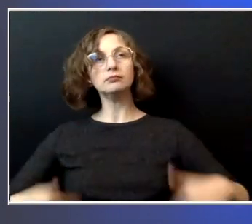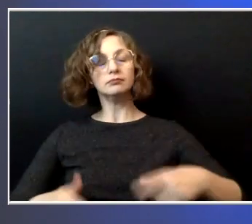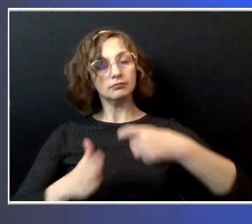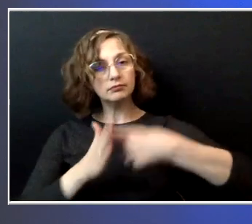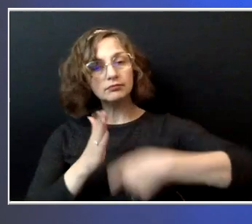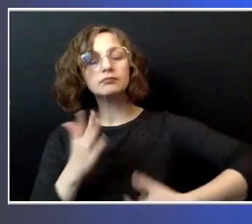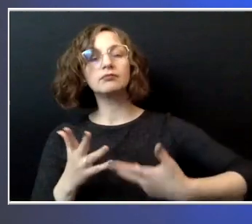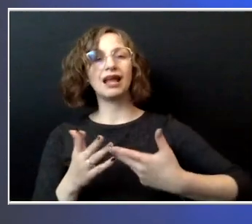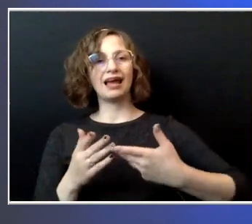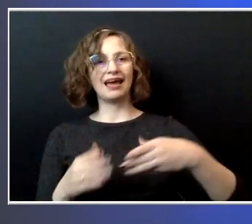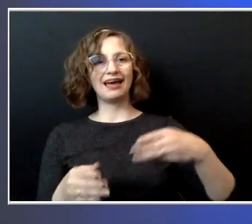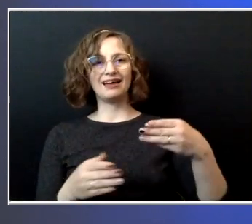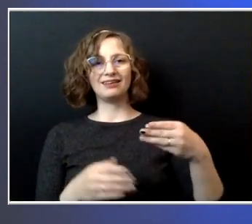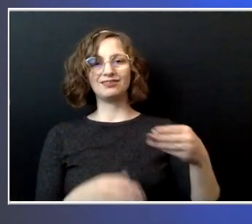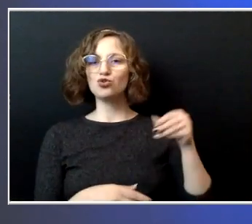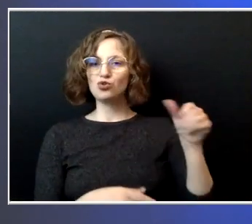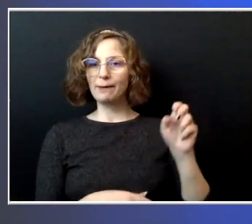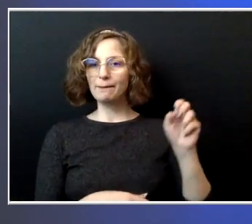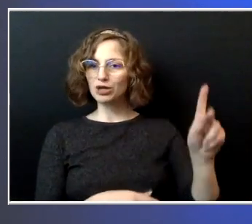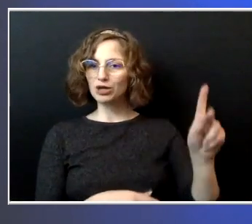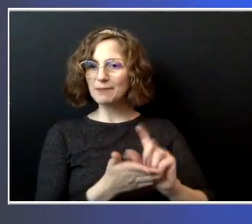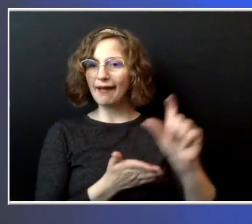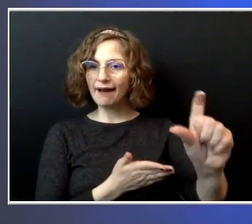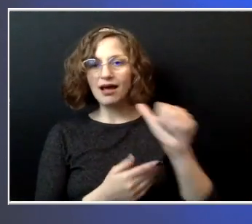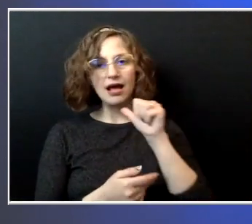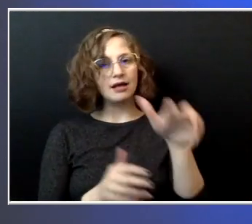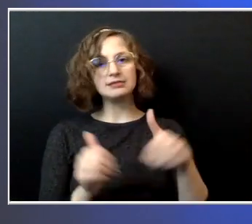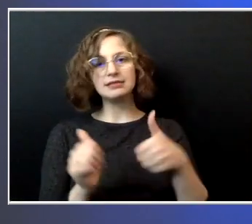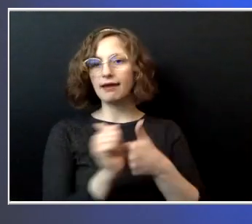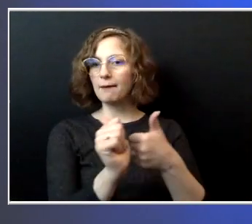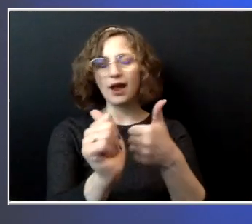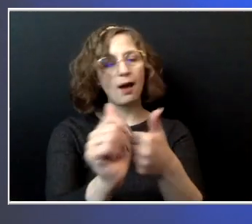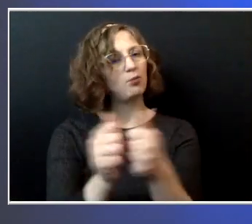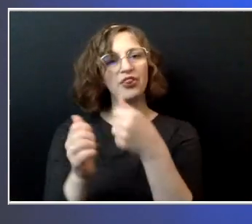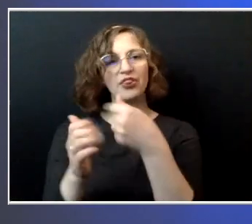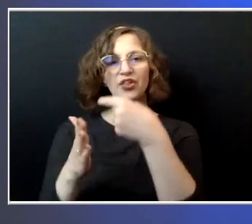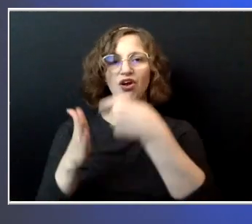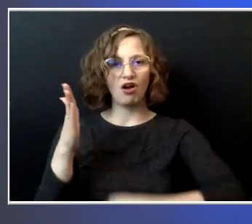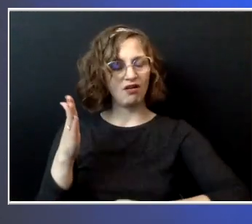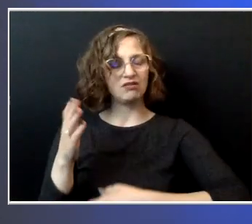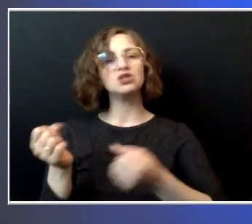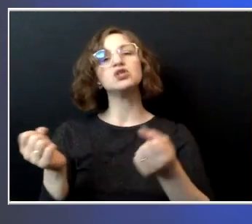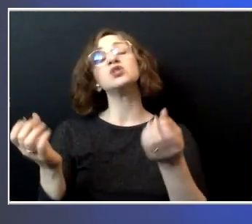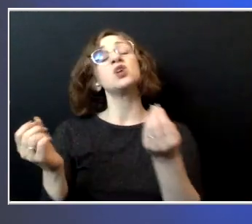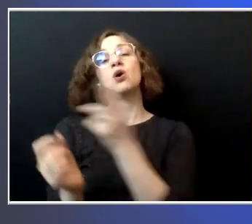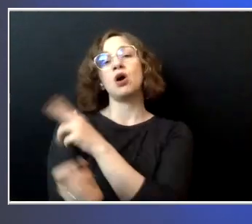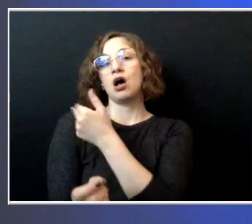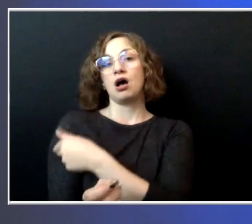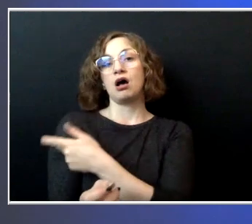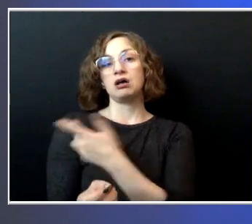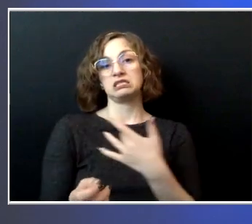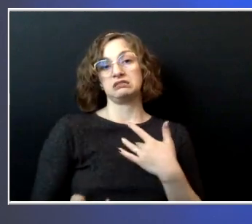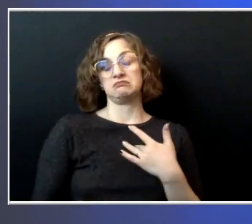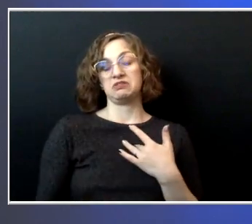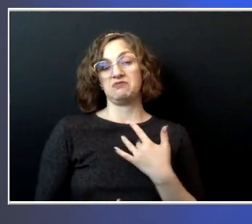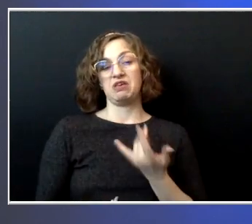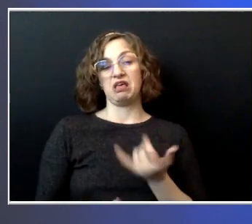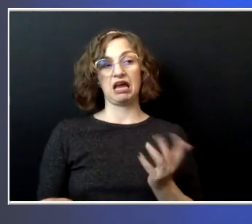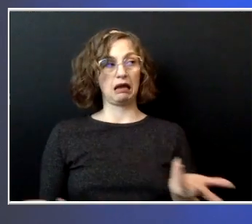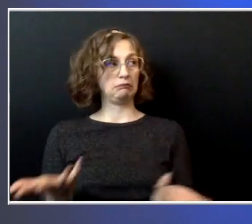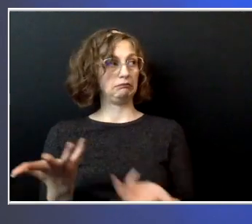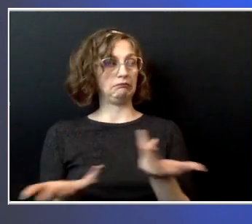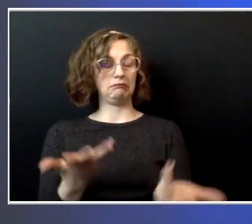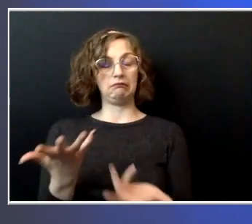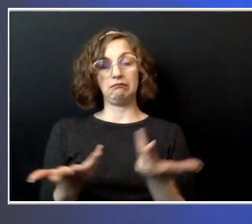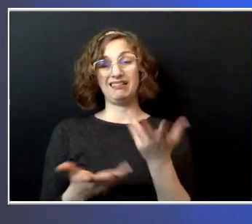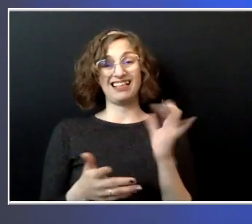to offset or match some of that cost. And so hospitals look at it as a loss leader, and they have to make a decision at some point. What do